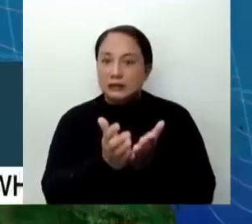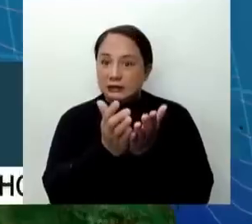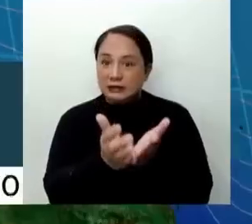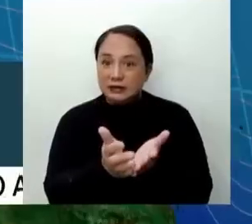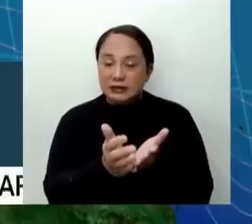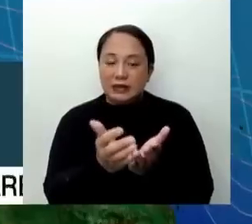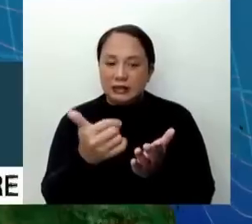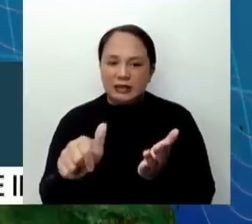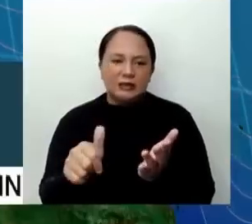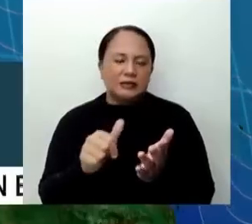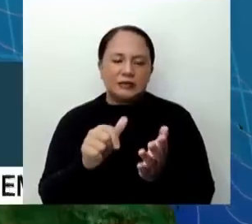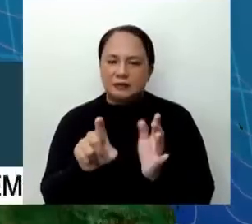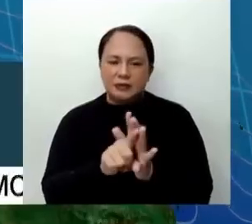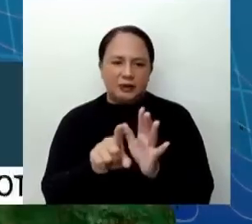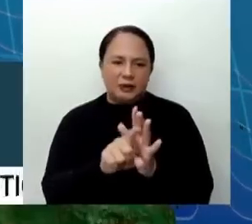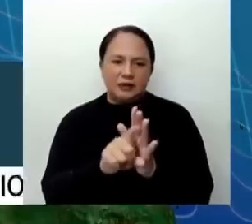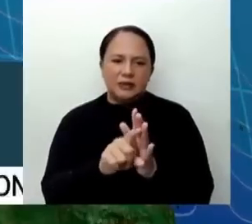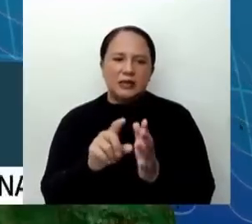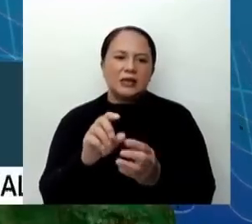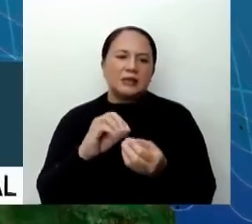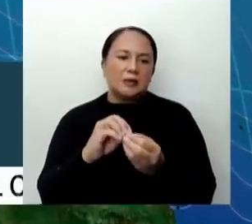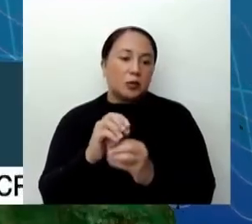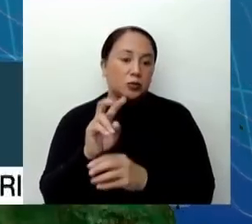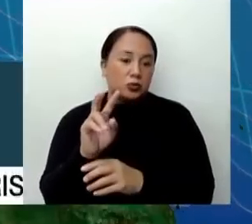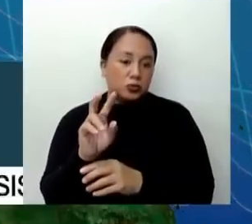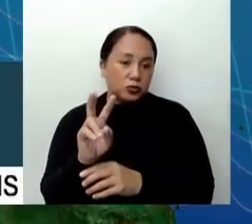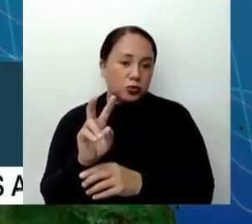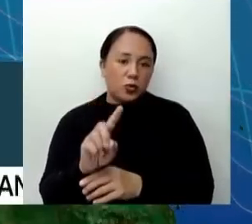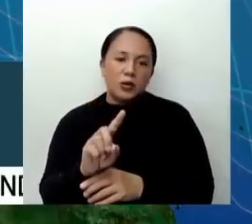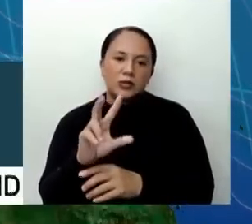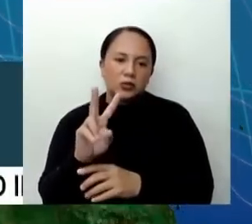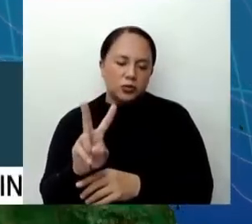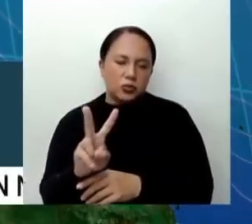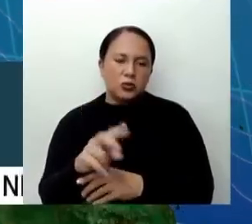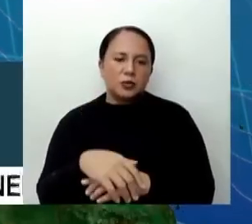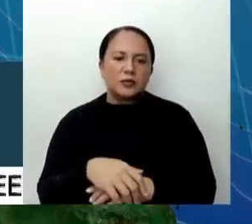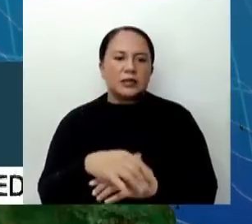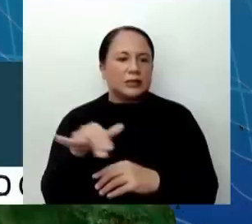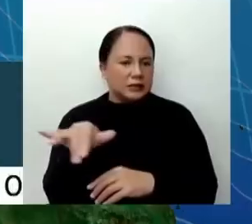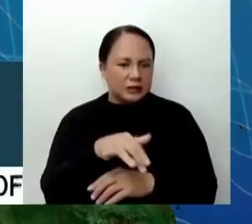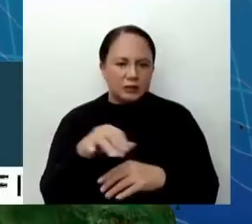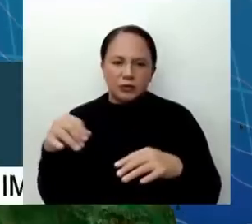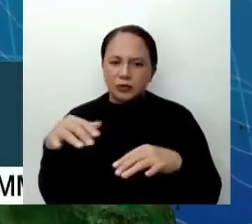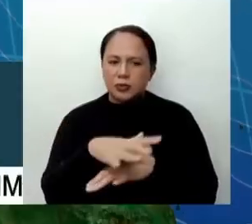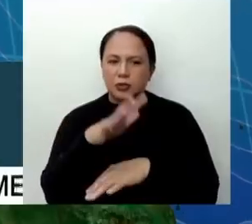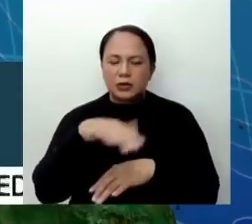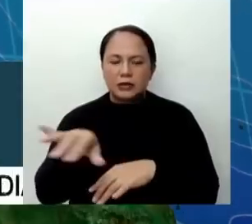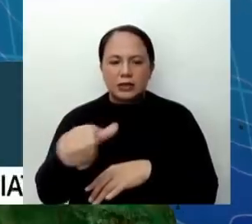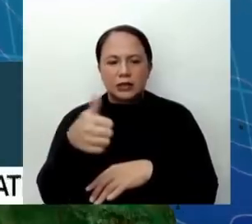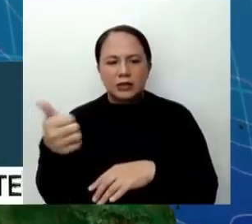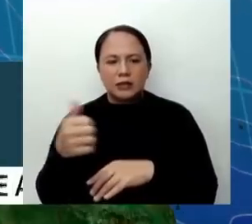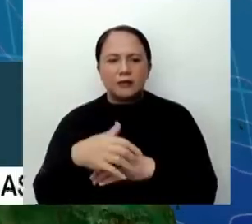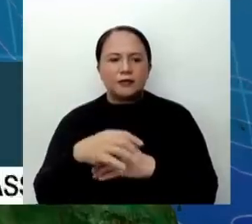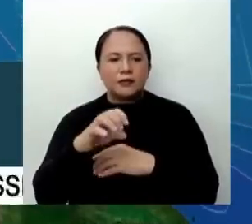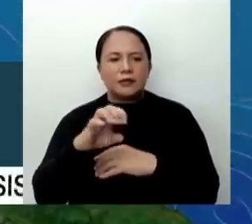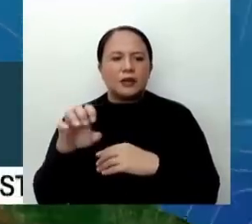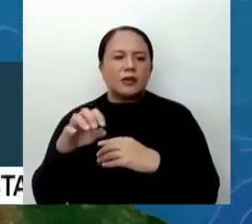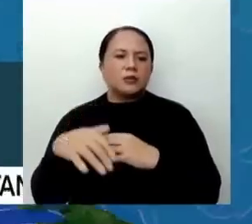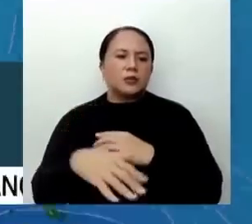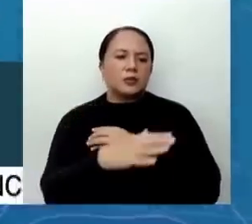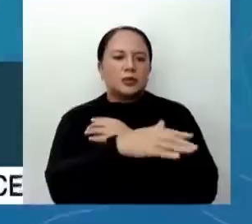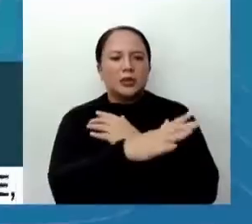over the seaboards of areas under wind signals number 1 and 2. Gale warnings also in effect over the other areas of the eastern seaboard of